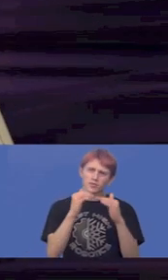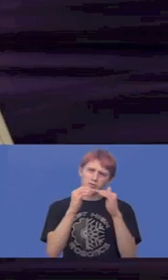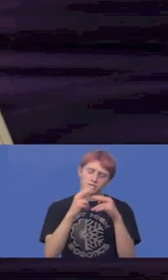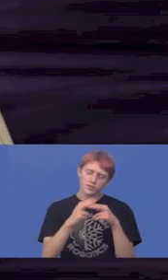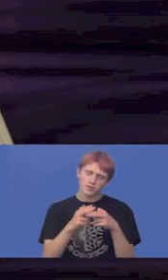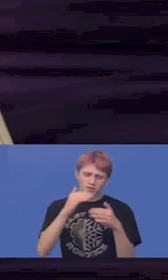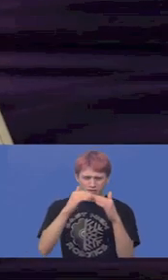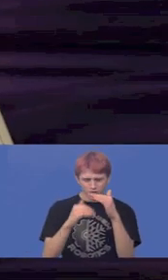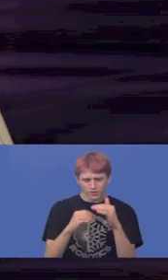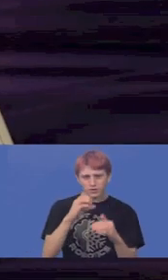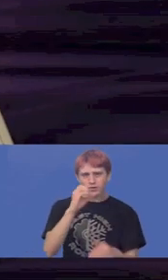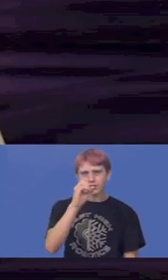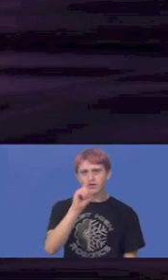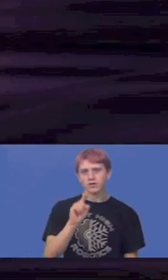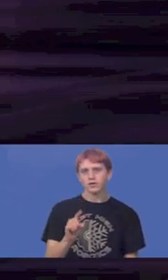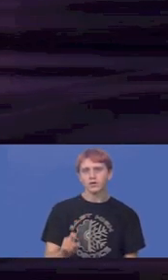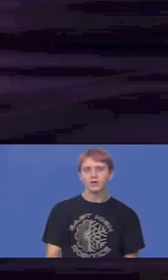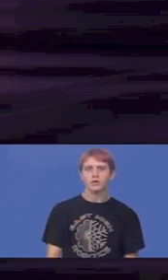ounce.